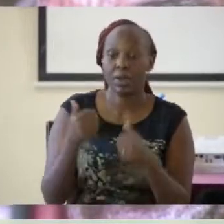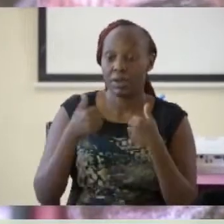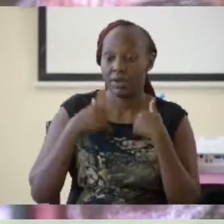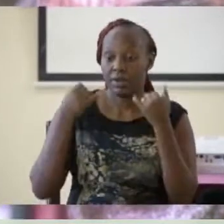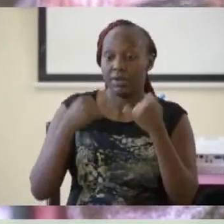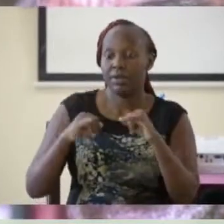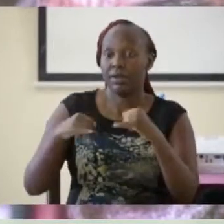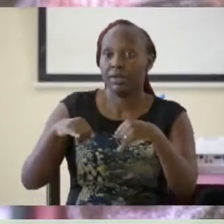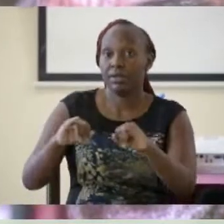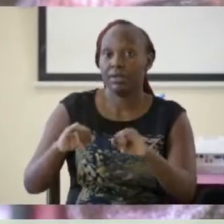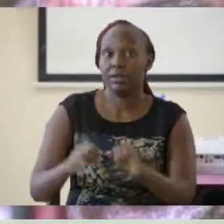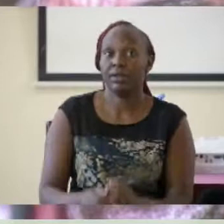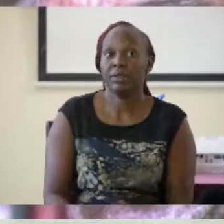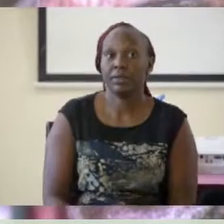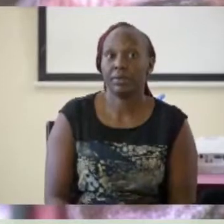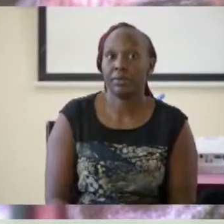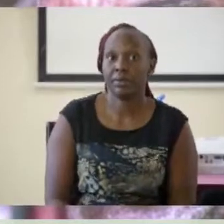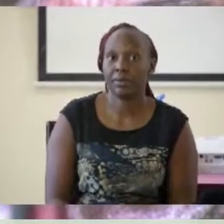implementation